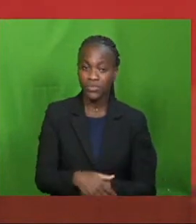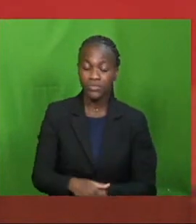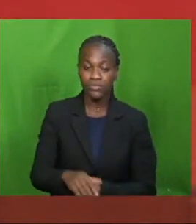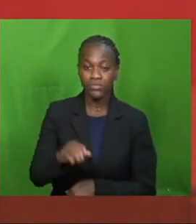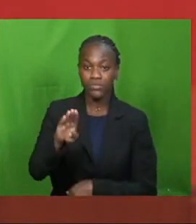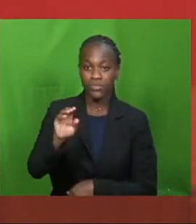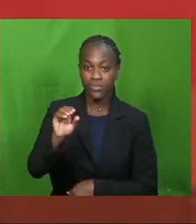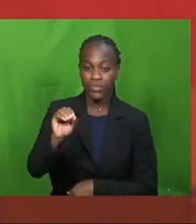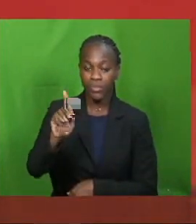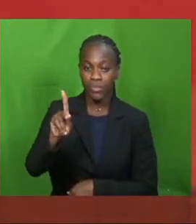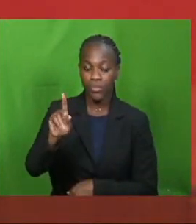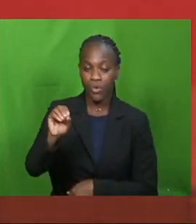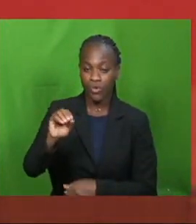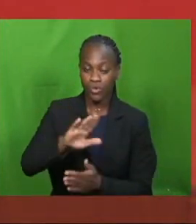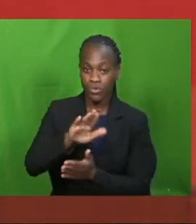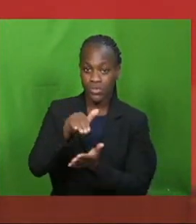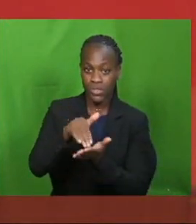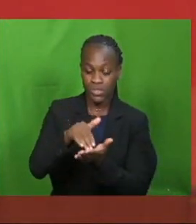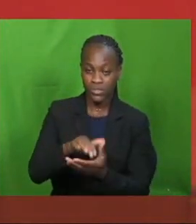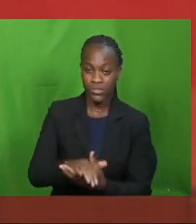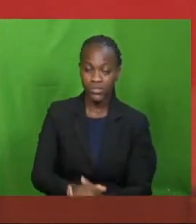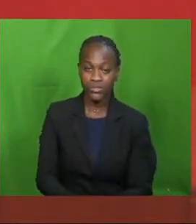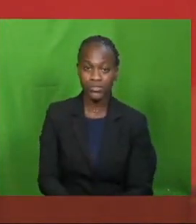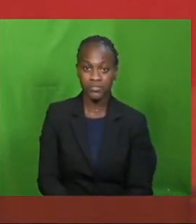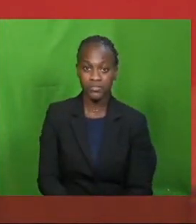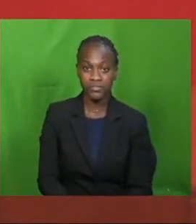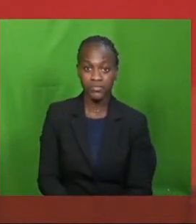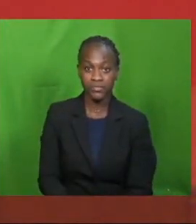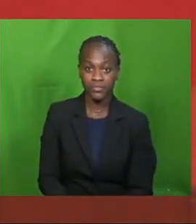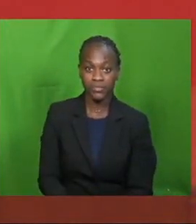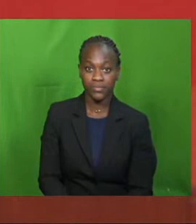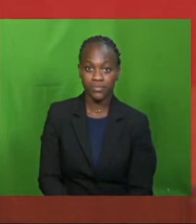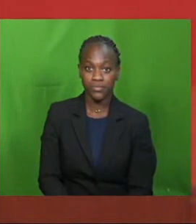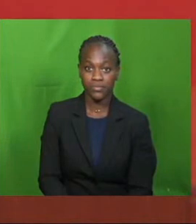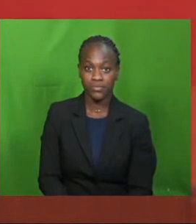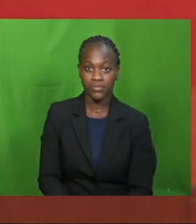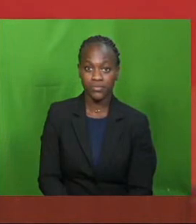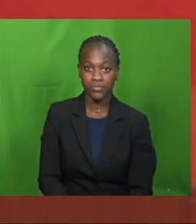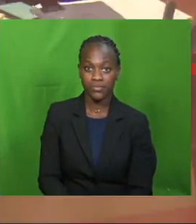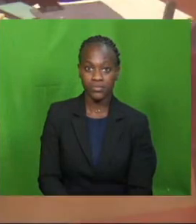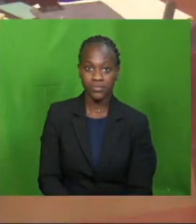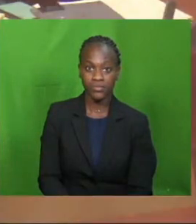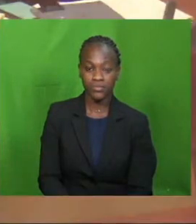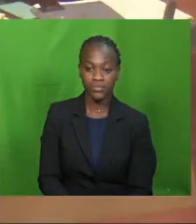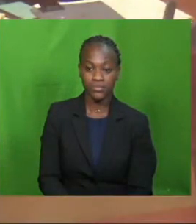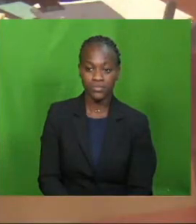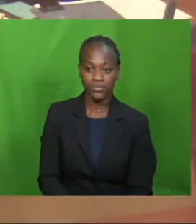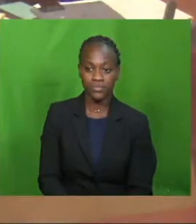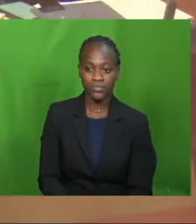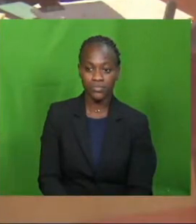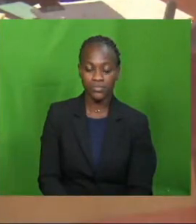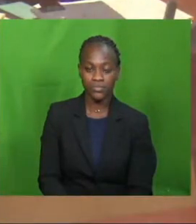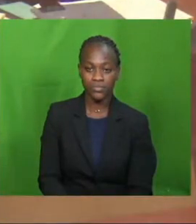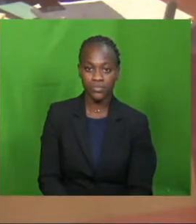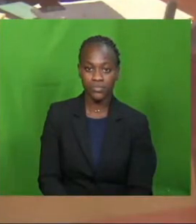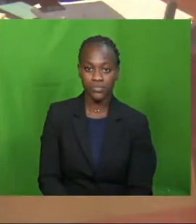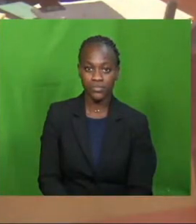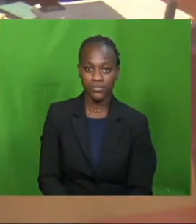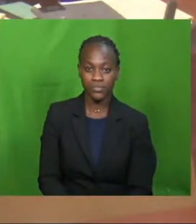Affairs. Thank you very much, Right Honorable Speaker. Mr. Speaker,